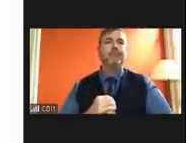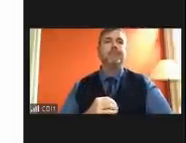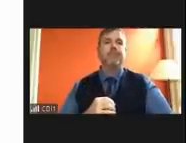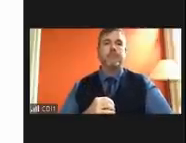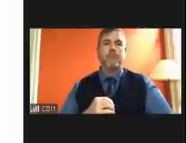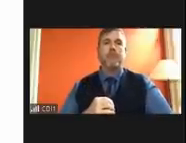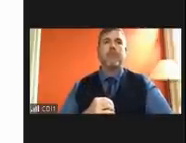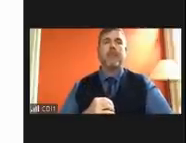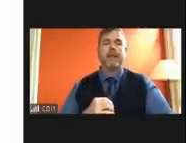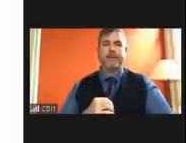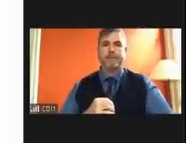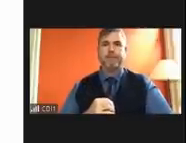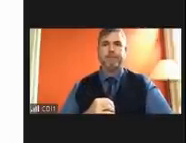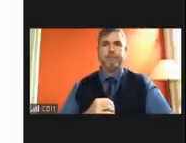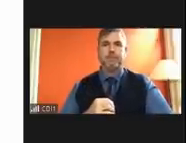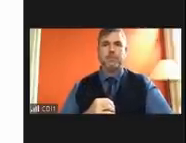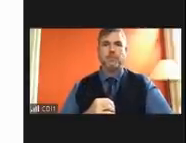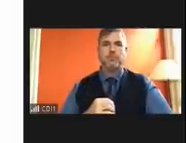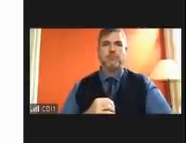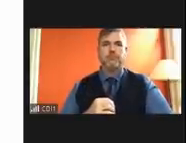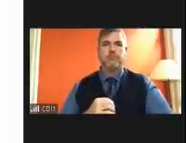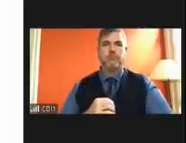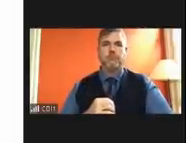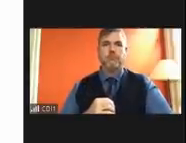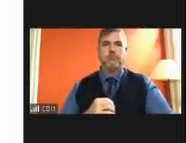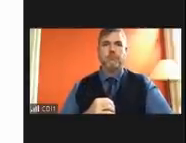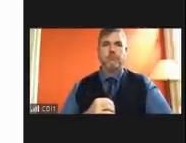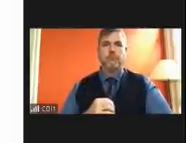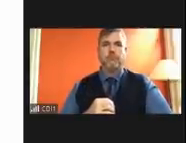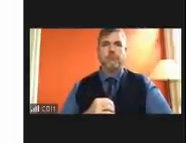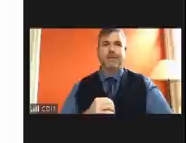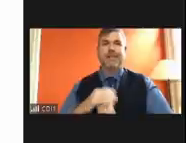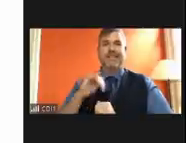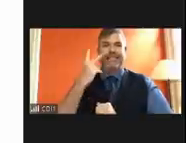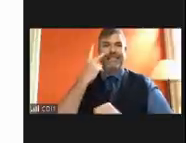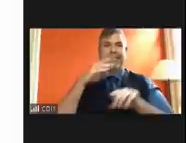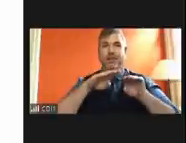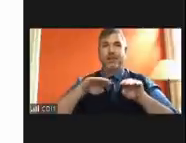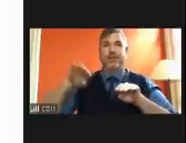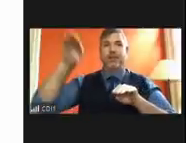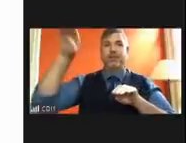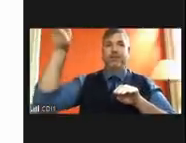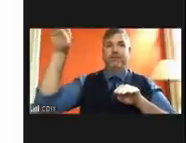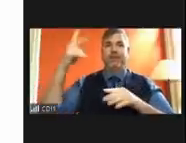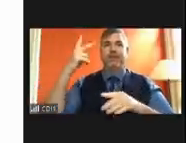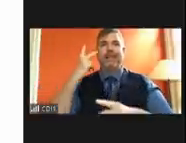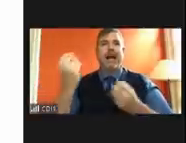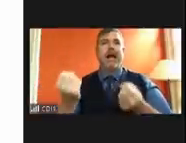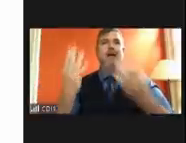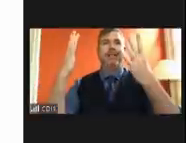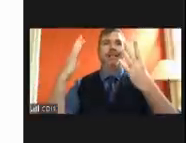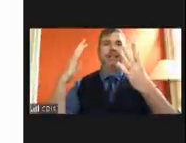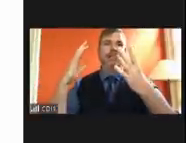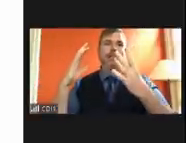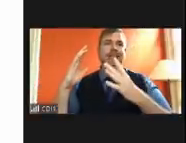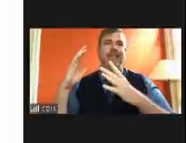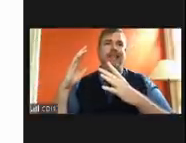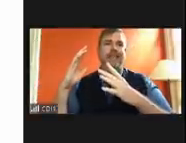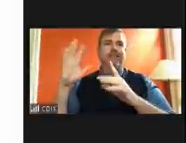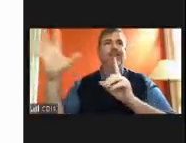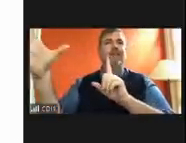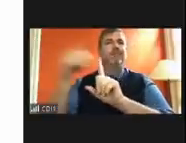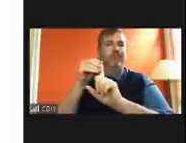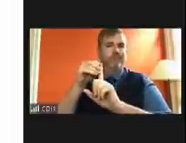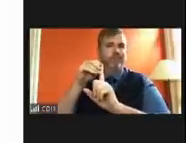This is the curve that shows the number of cases we've had over time since the beginning of the pandemic. Obviously, this is